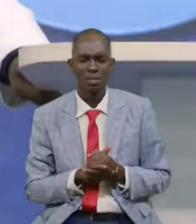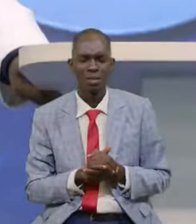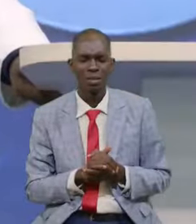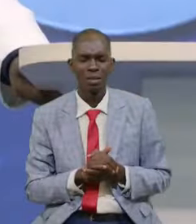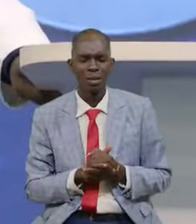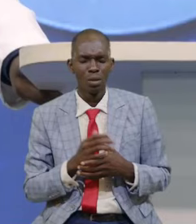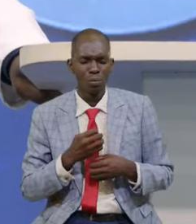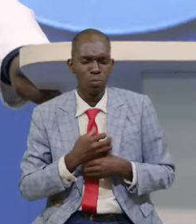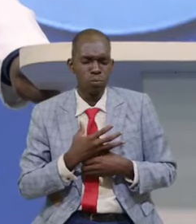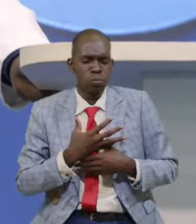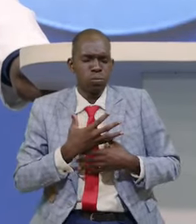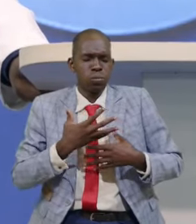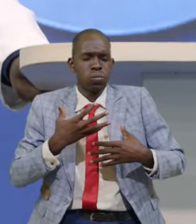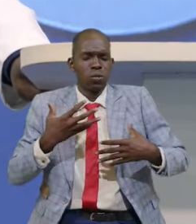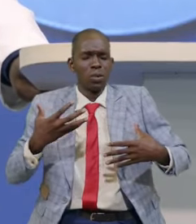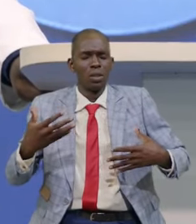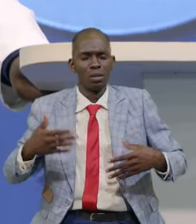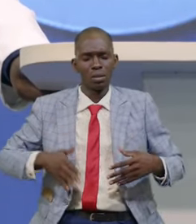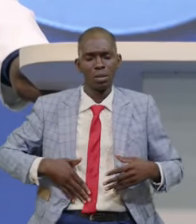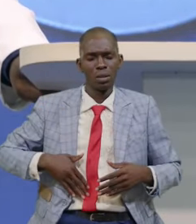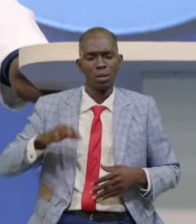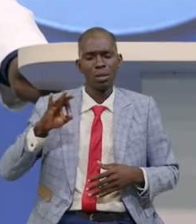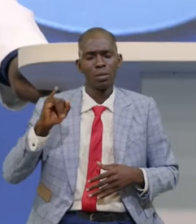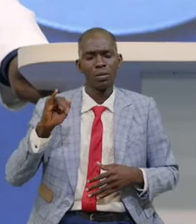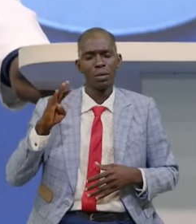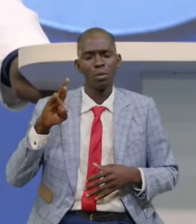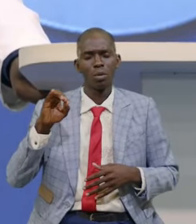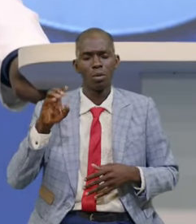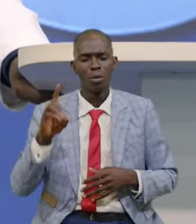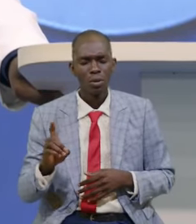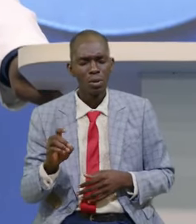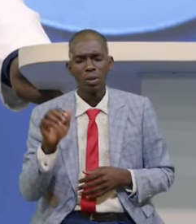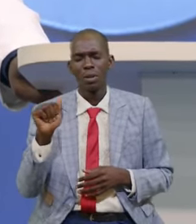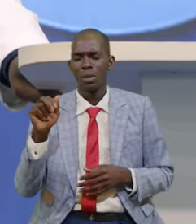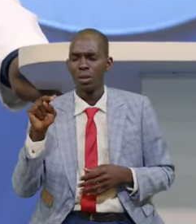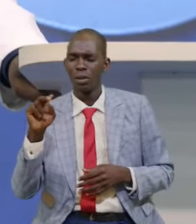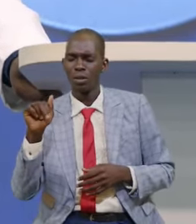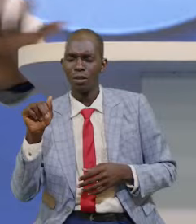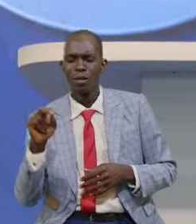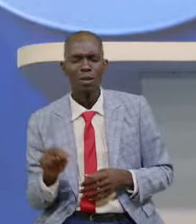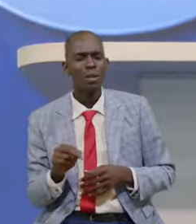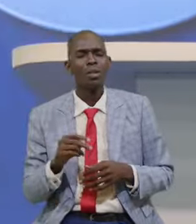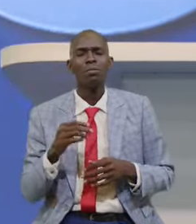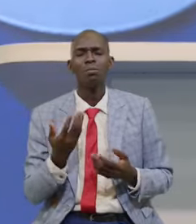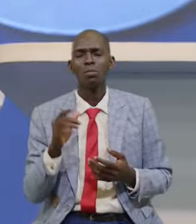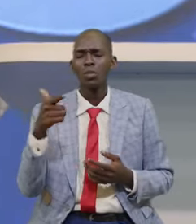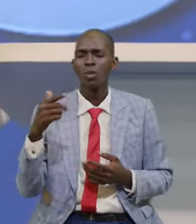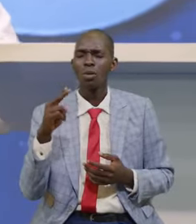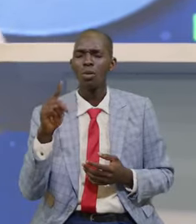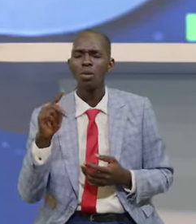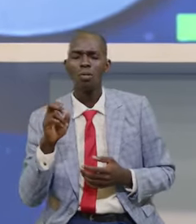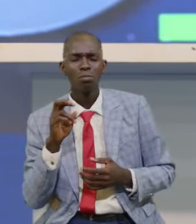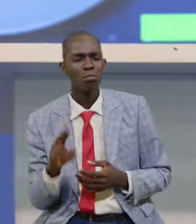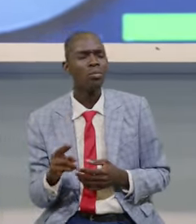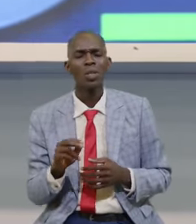Swelling, fibroid, hernia, goiter, elephantiasis, any kind